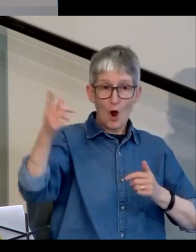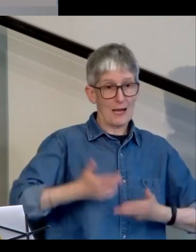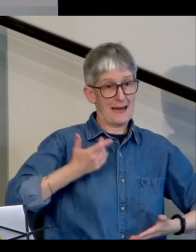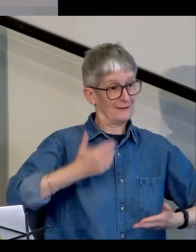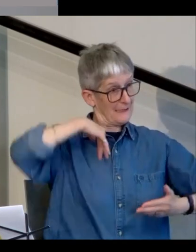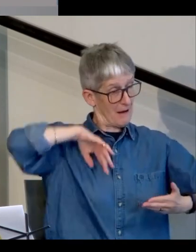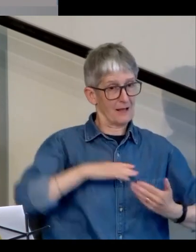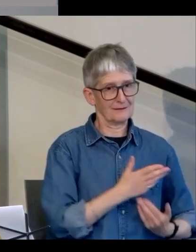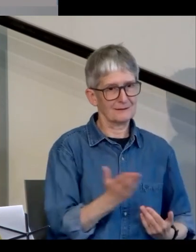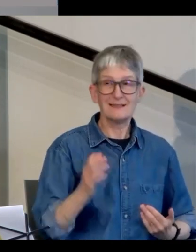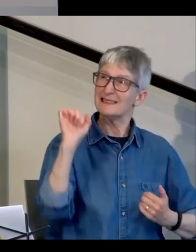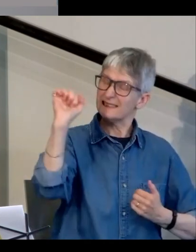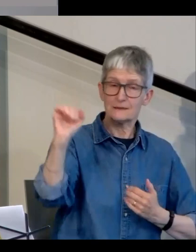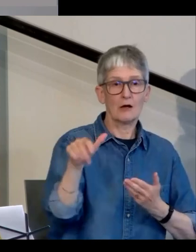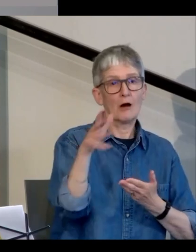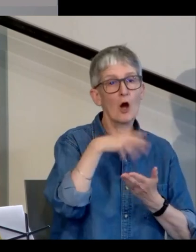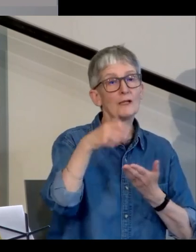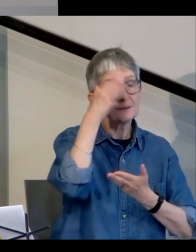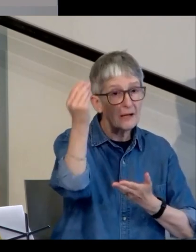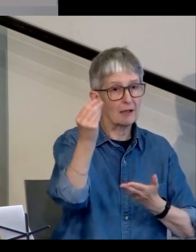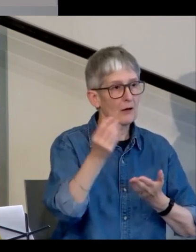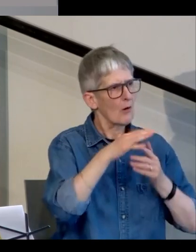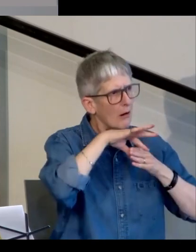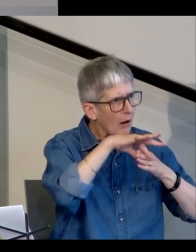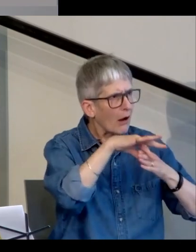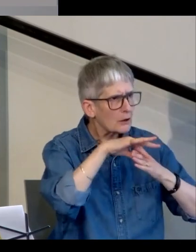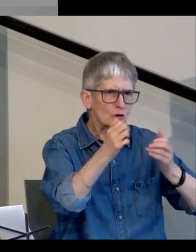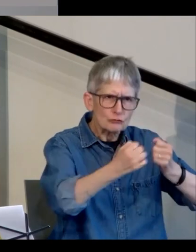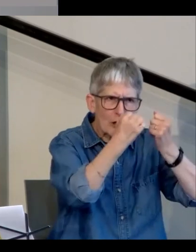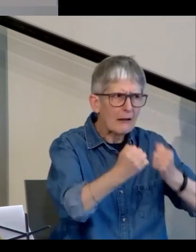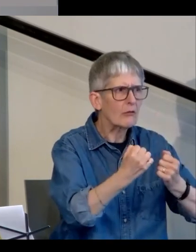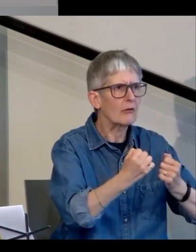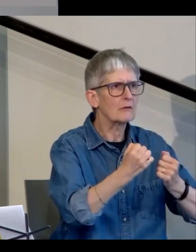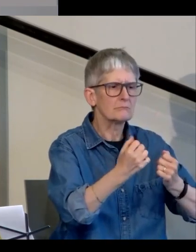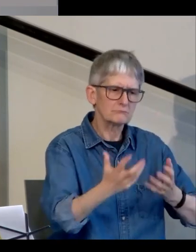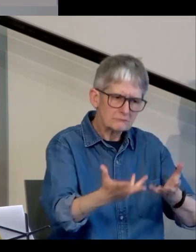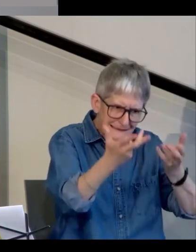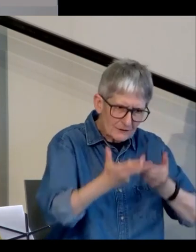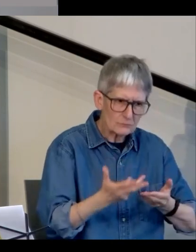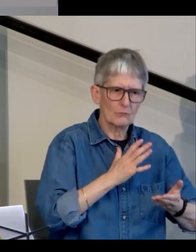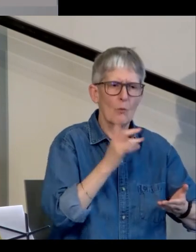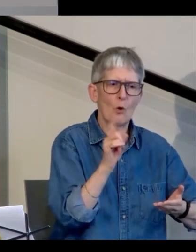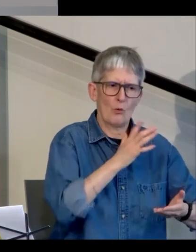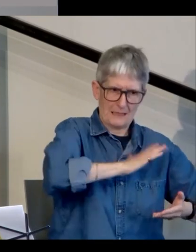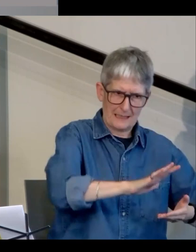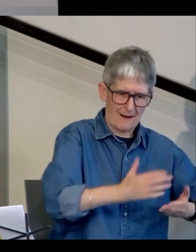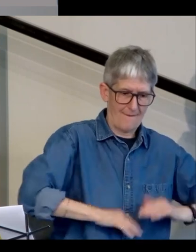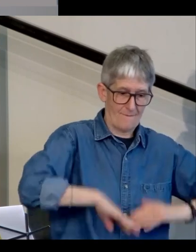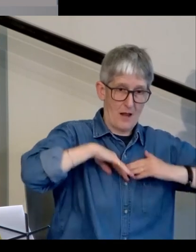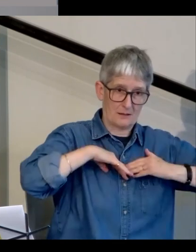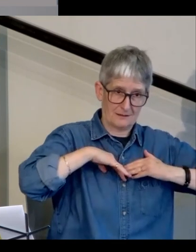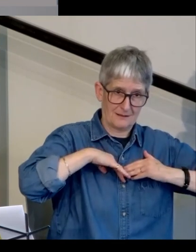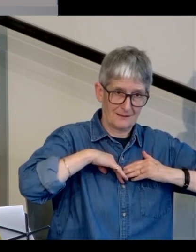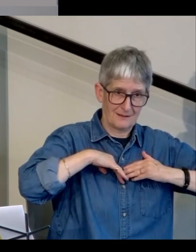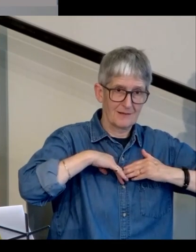us. His Holy Spirit will guide, strengthen, equip, and fill us.